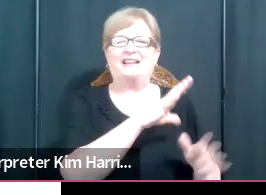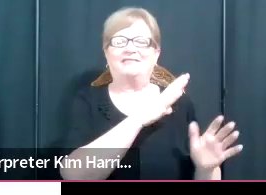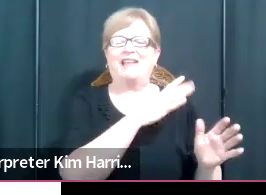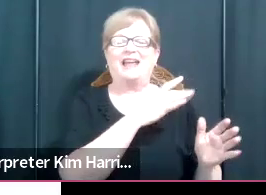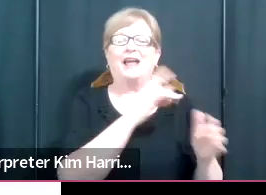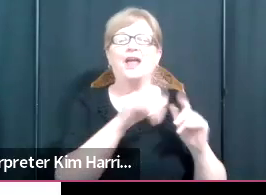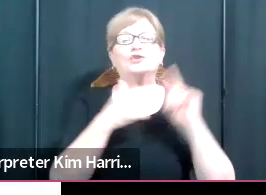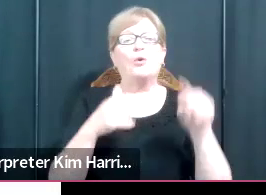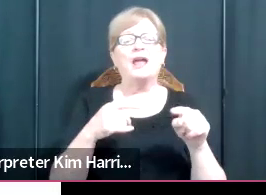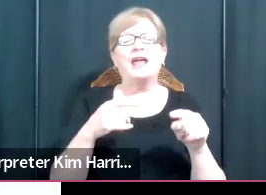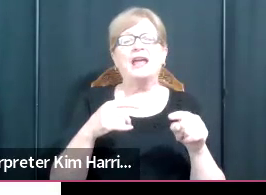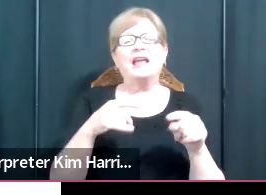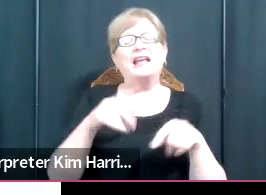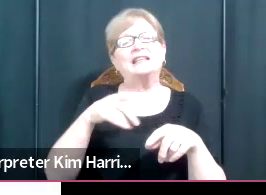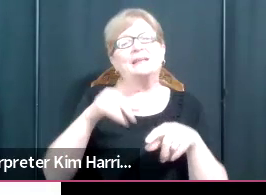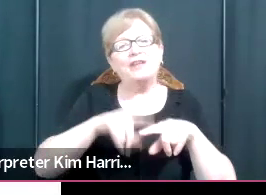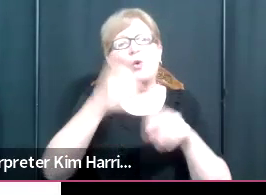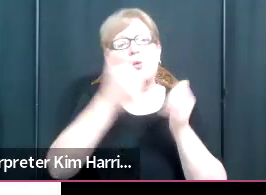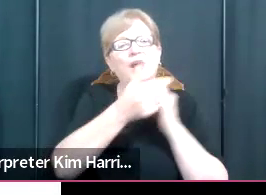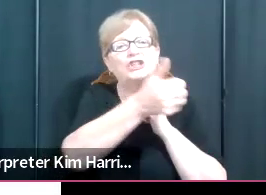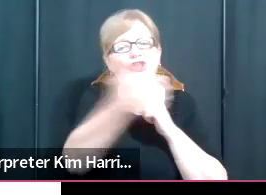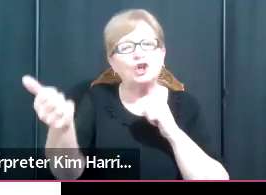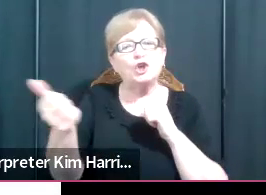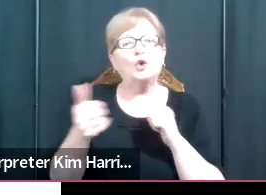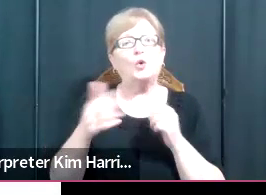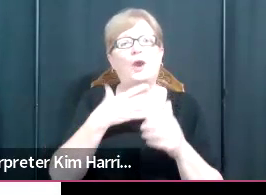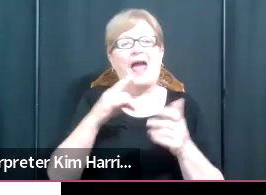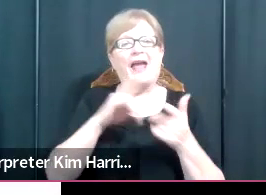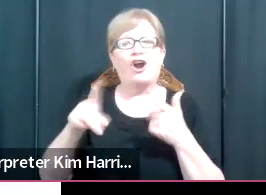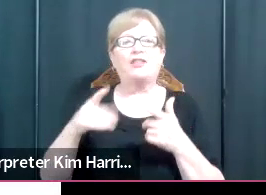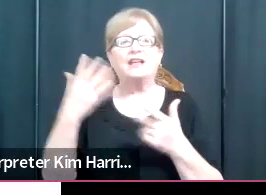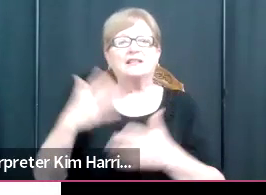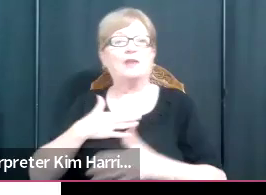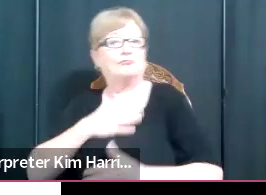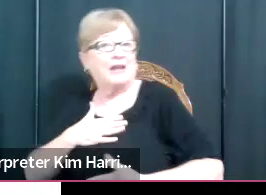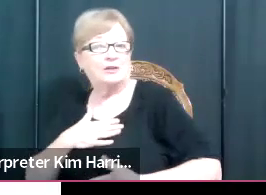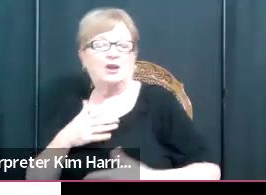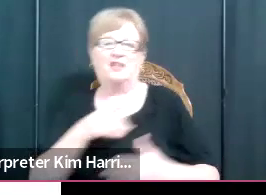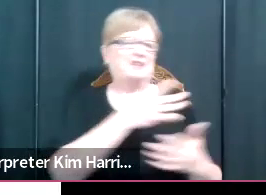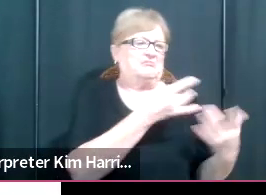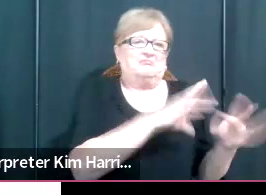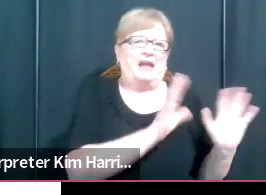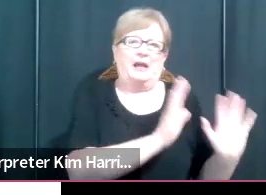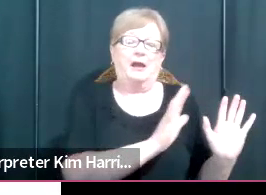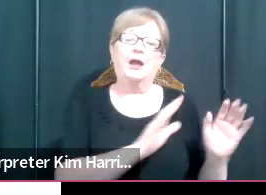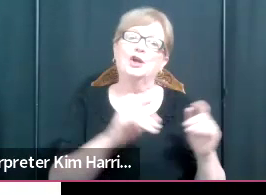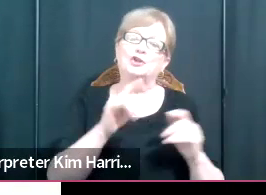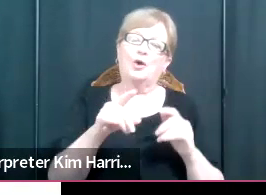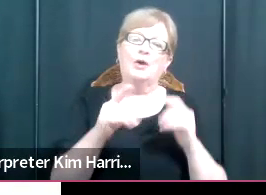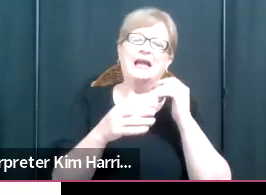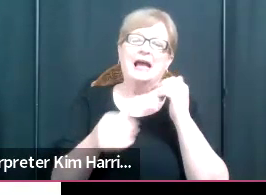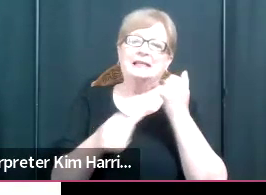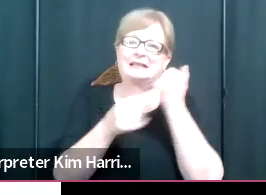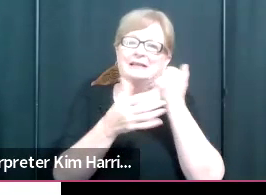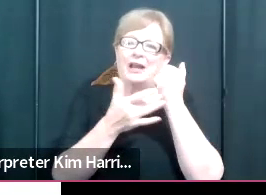to understand which sensory inputs are enjoyable and which are unpleasant. And the wonderful thing about assistive technology is there's something for